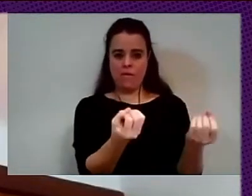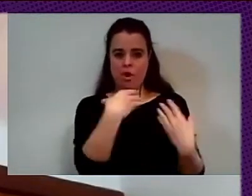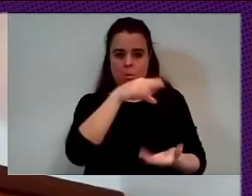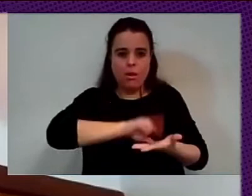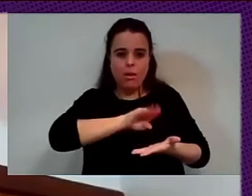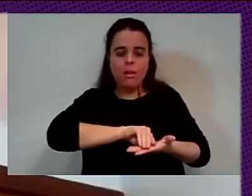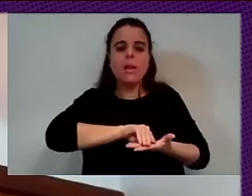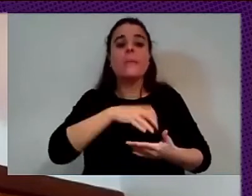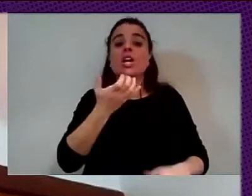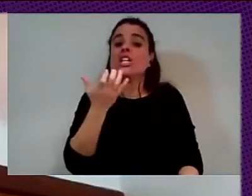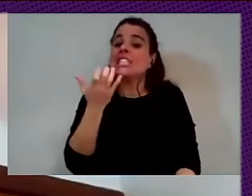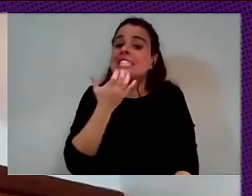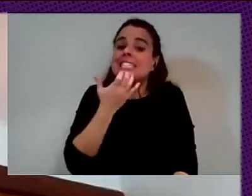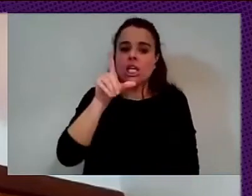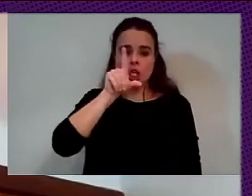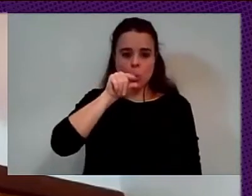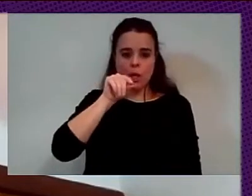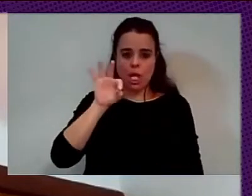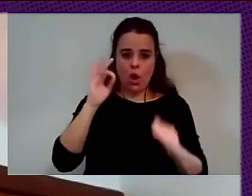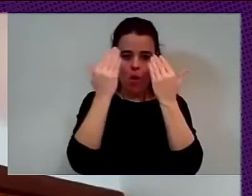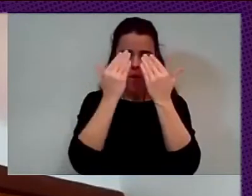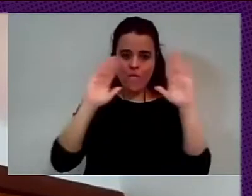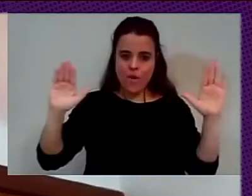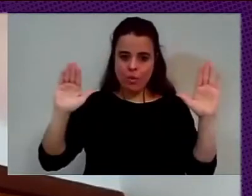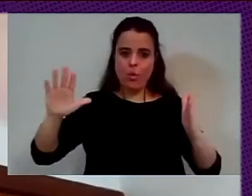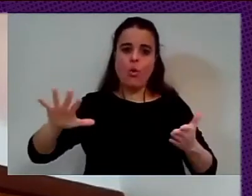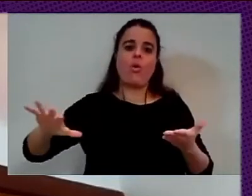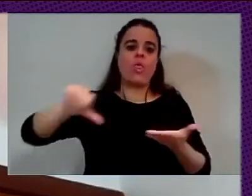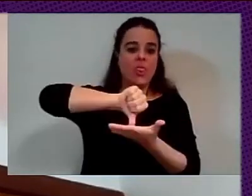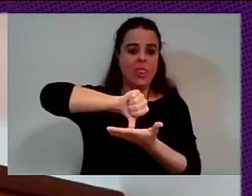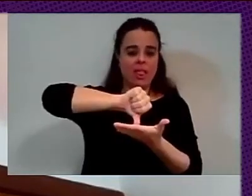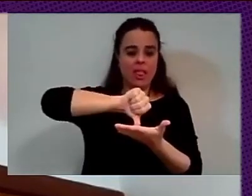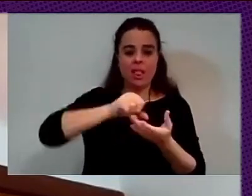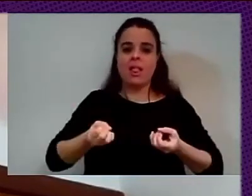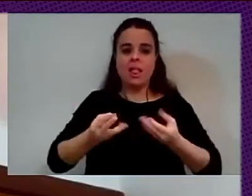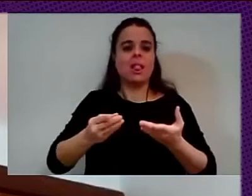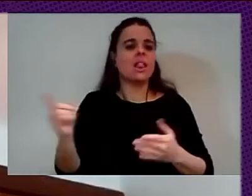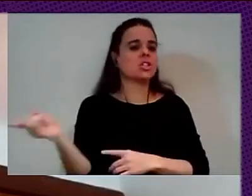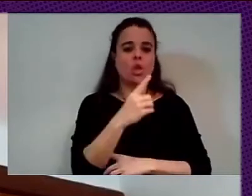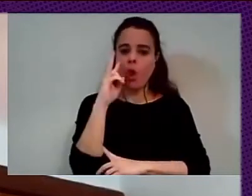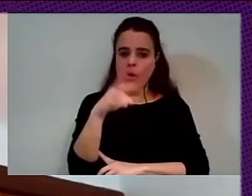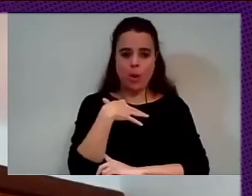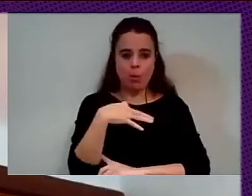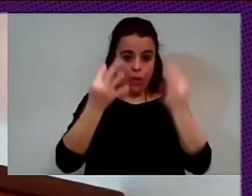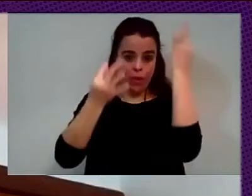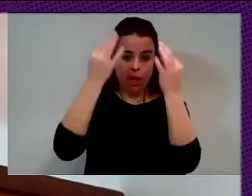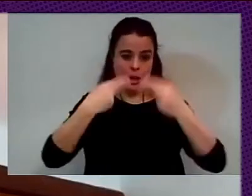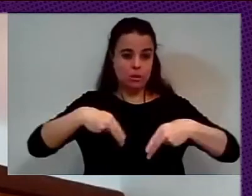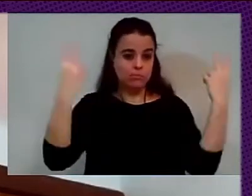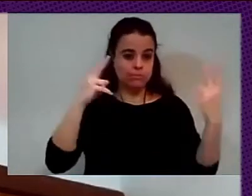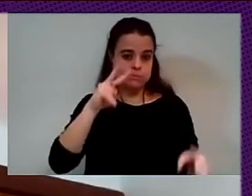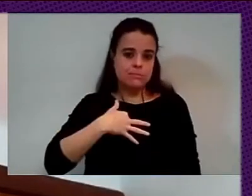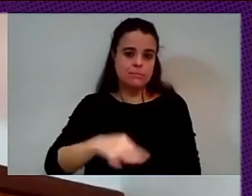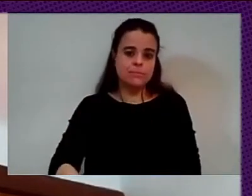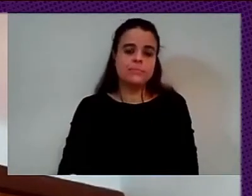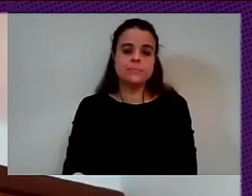scraping, this attempt to grab all their public posts, are being pulled out. So at that point, I don't have, but the flip